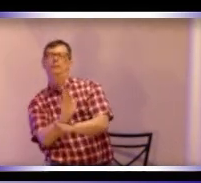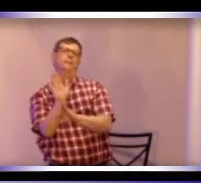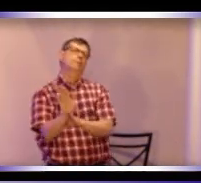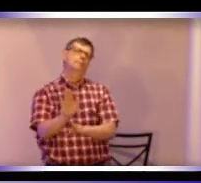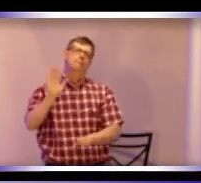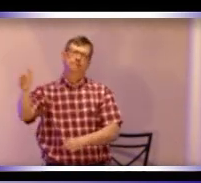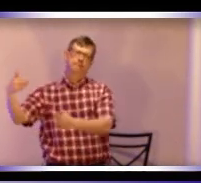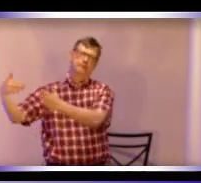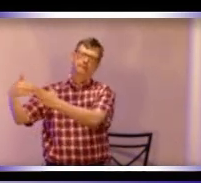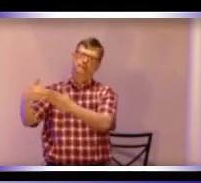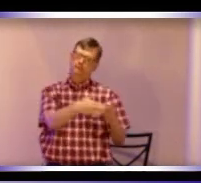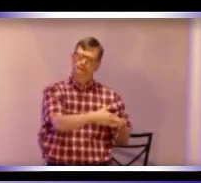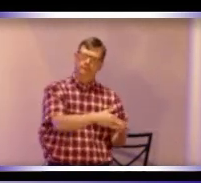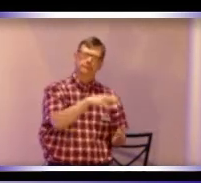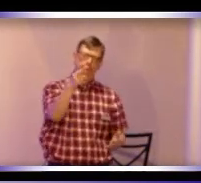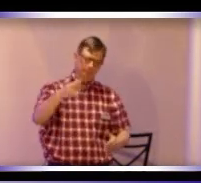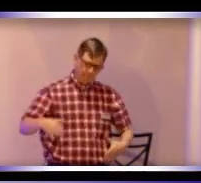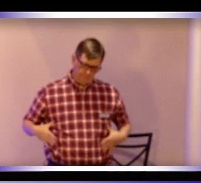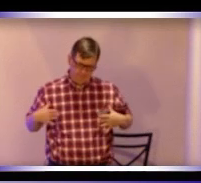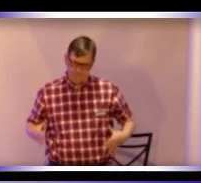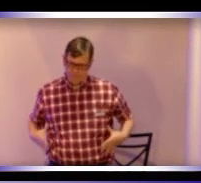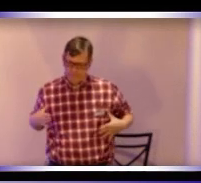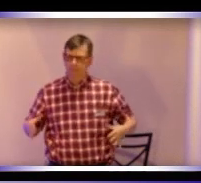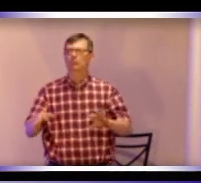that shift from human doing